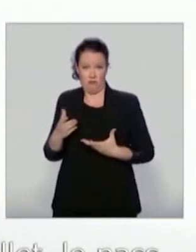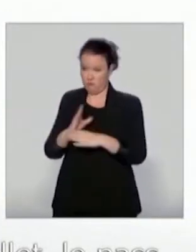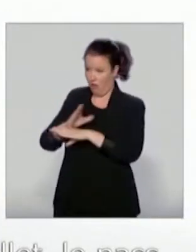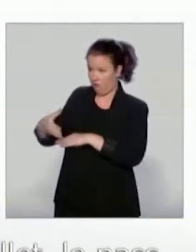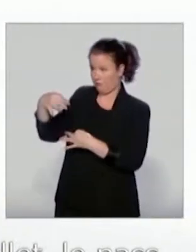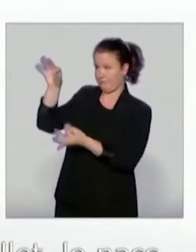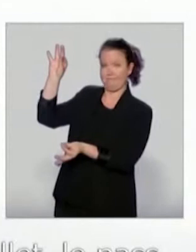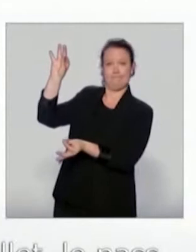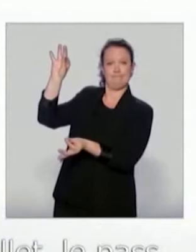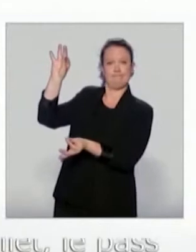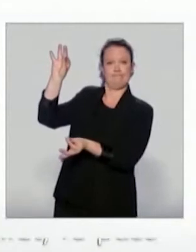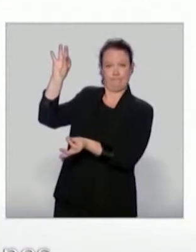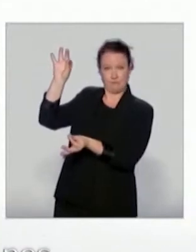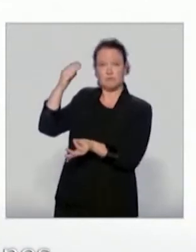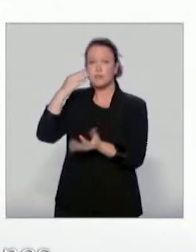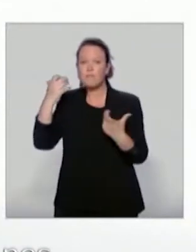of your sense of duty.